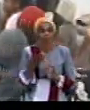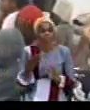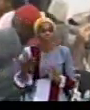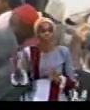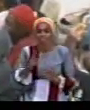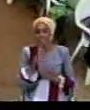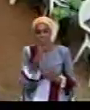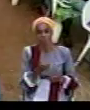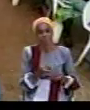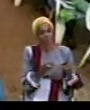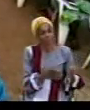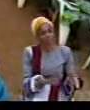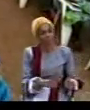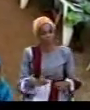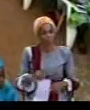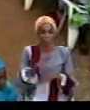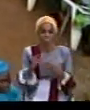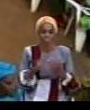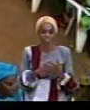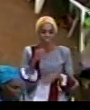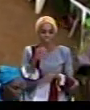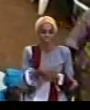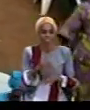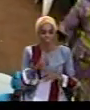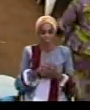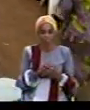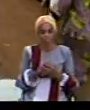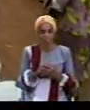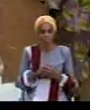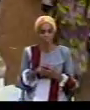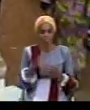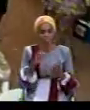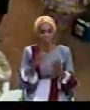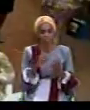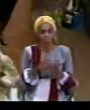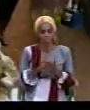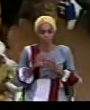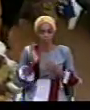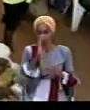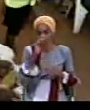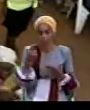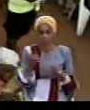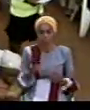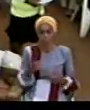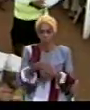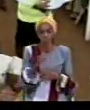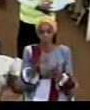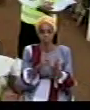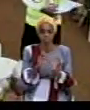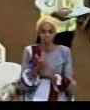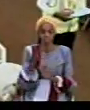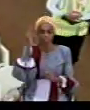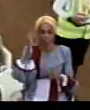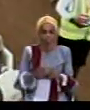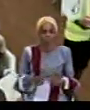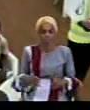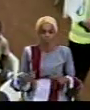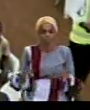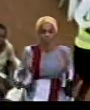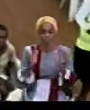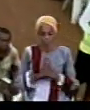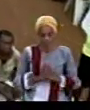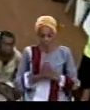this mount, and your own will happen tonight in Jesus' name. Say it louder, amen.